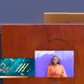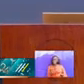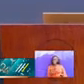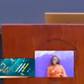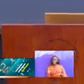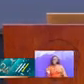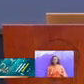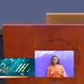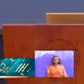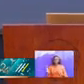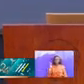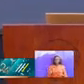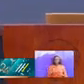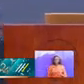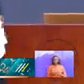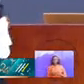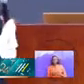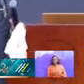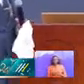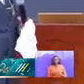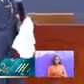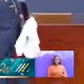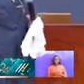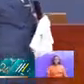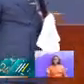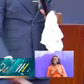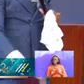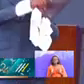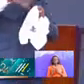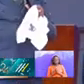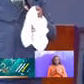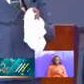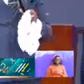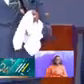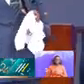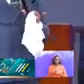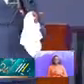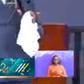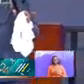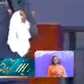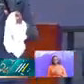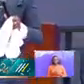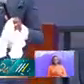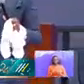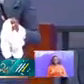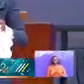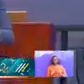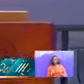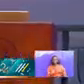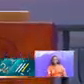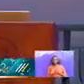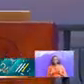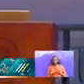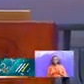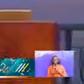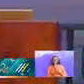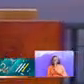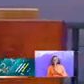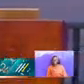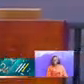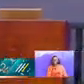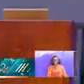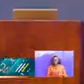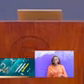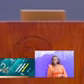the word uh Bishop K I will tell you without prayer it no matter what you know if you don't pray you die because for Bishop the